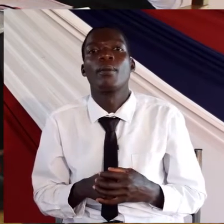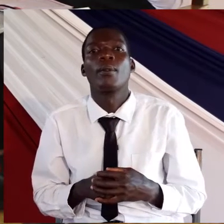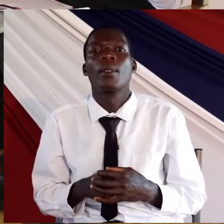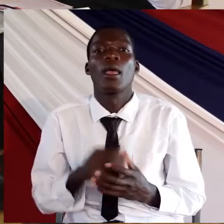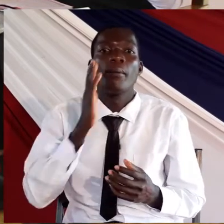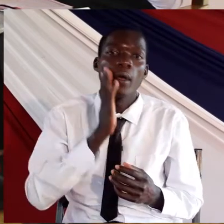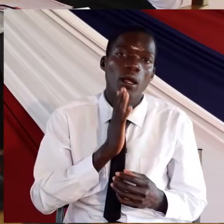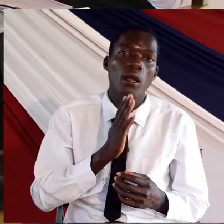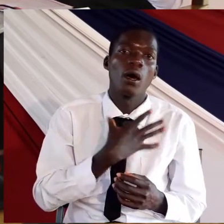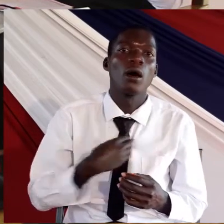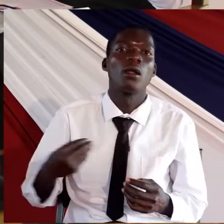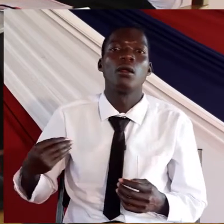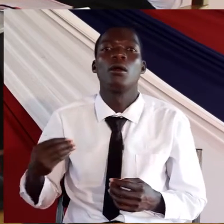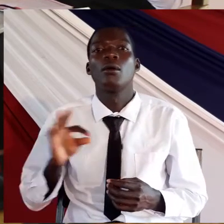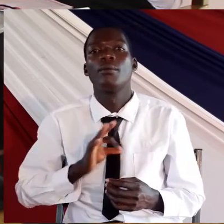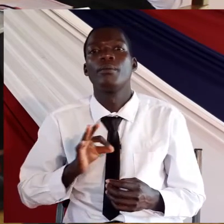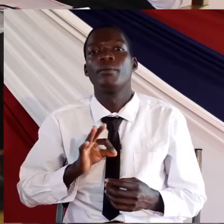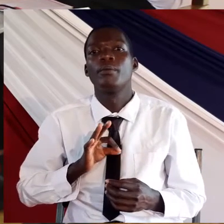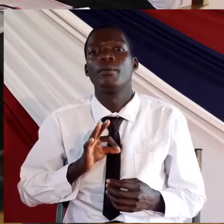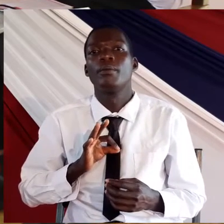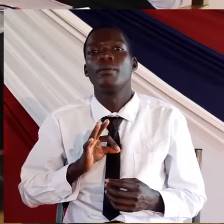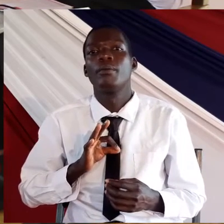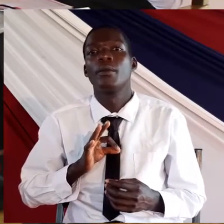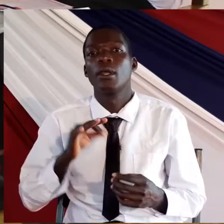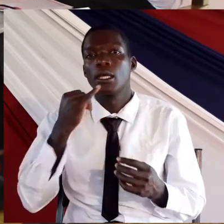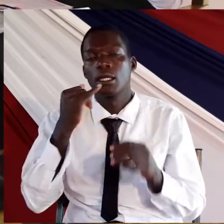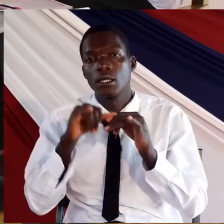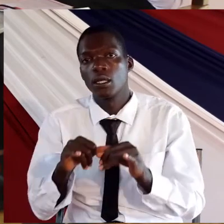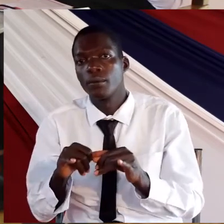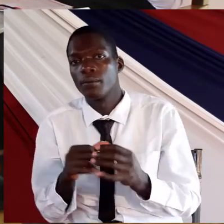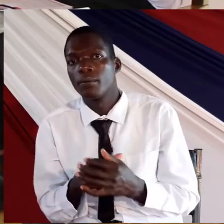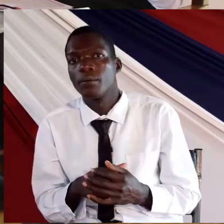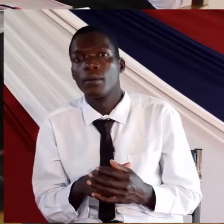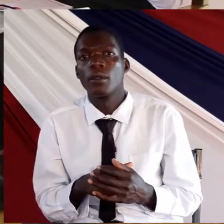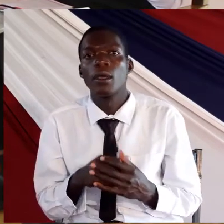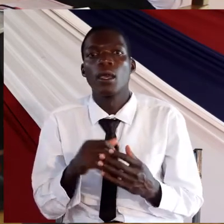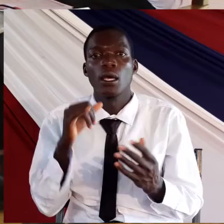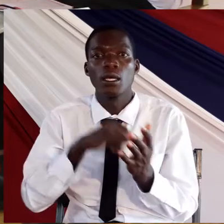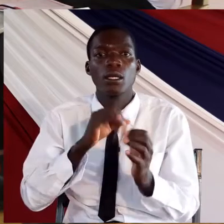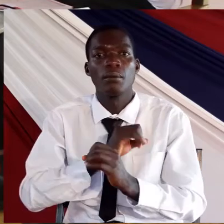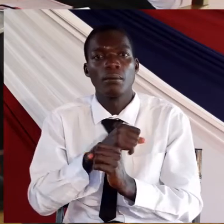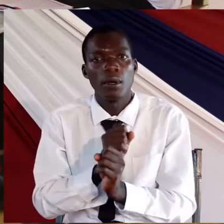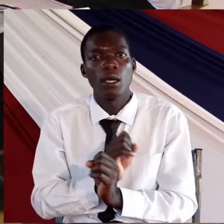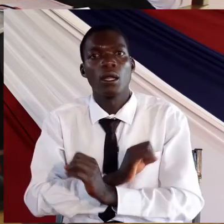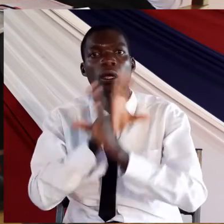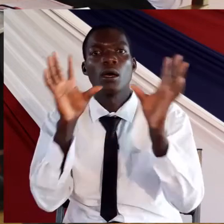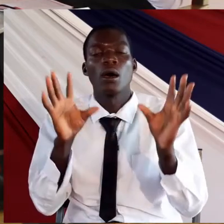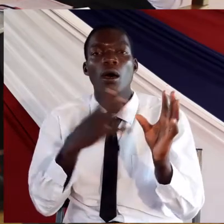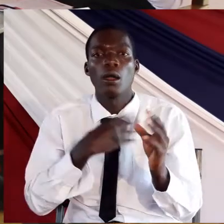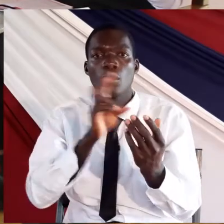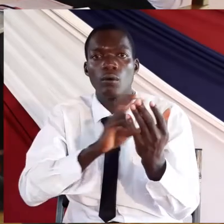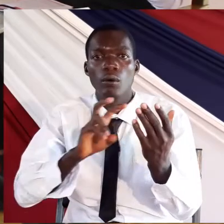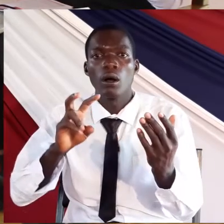mm-hmm. male and female, mm-hmm. distinctively, to make it clear. Then you look